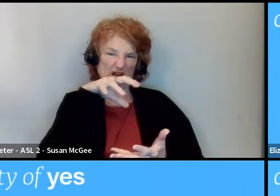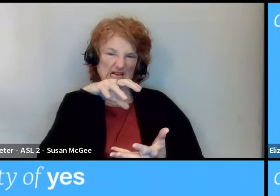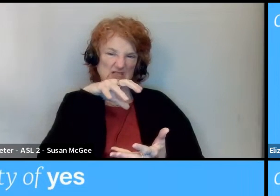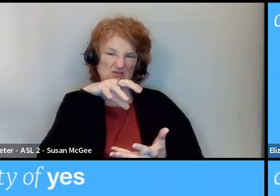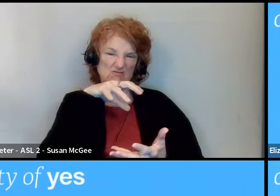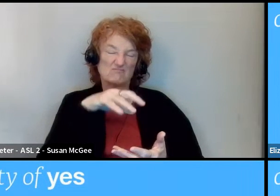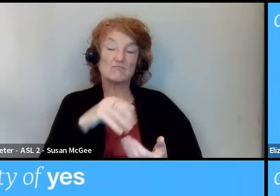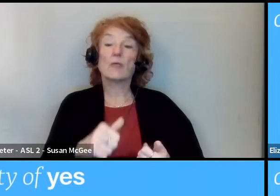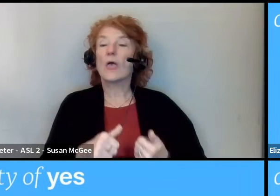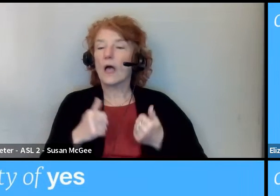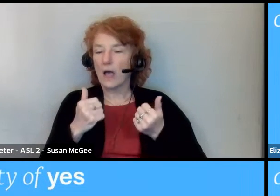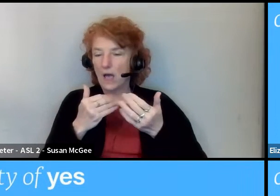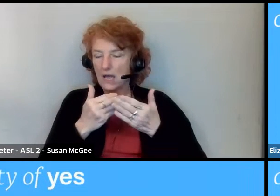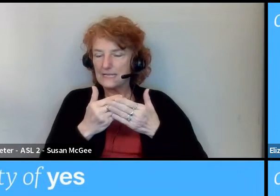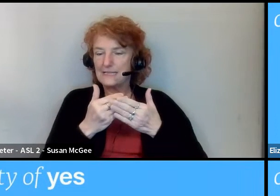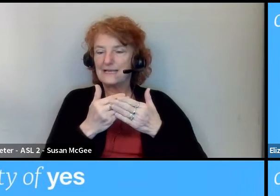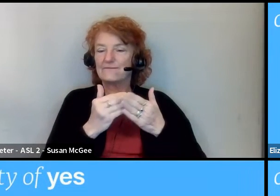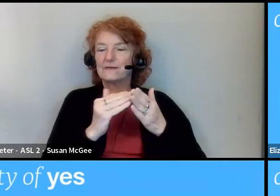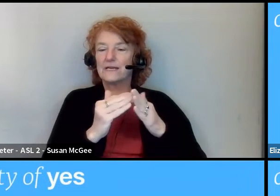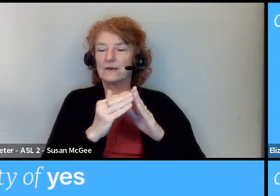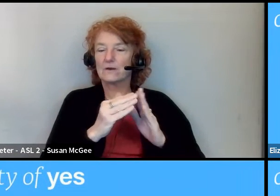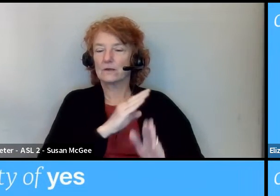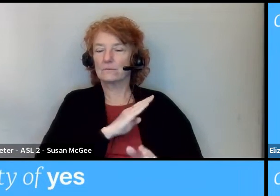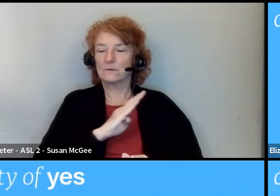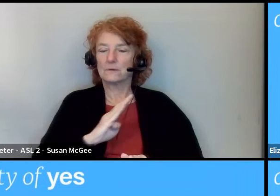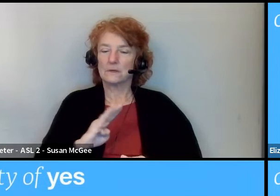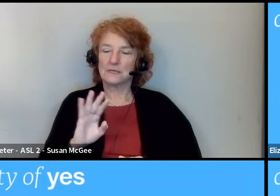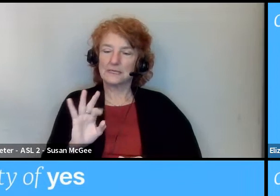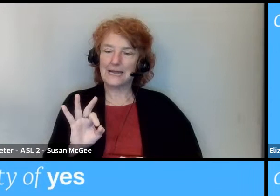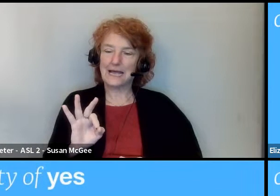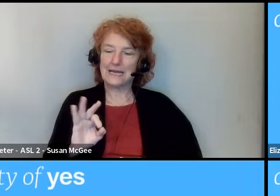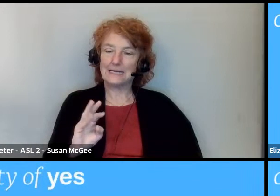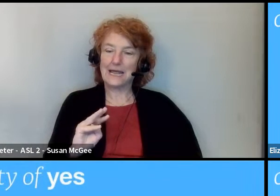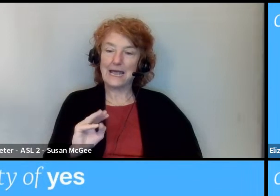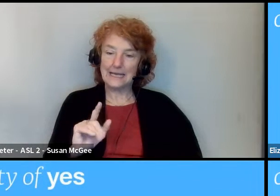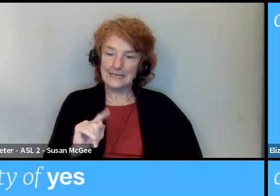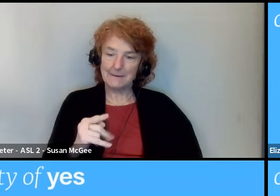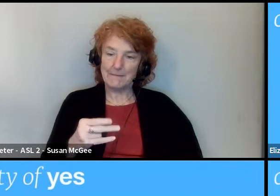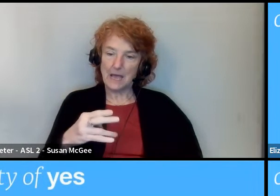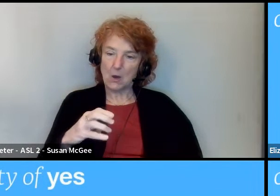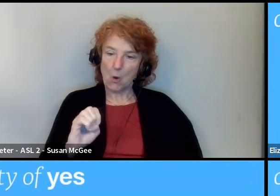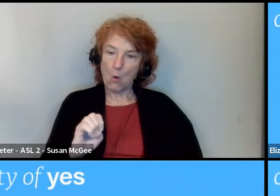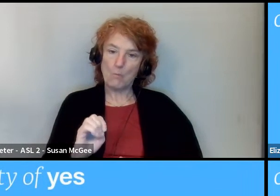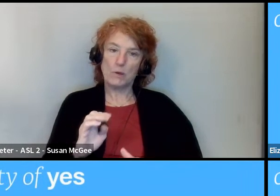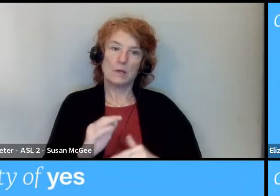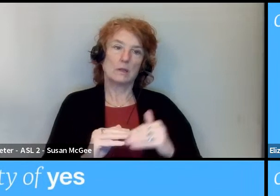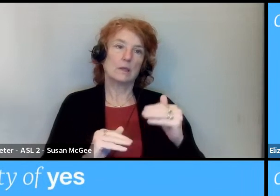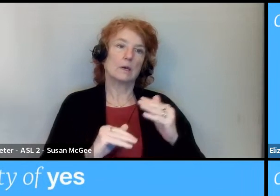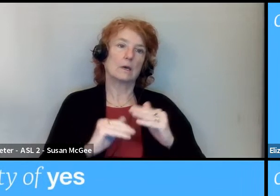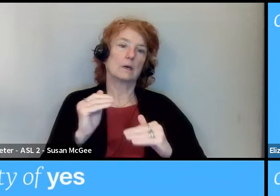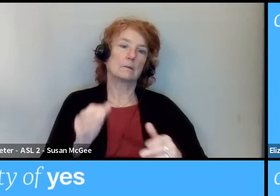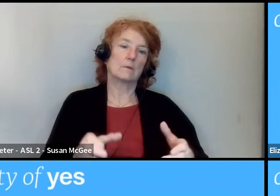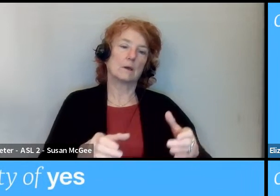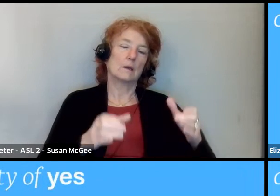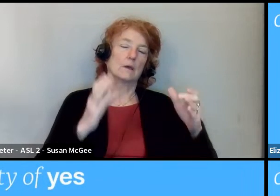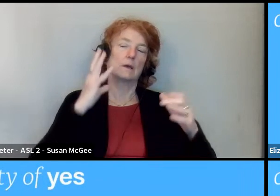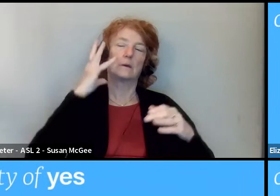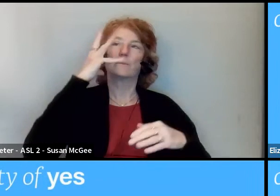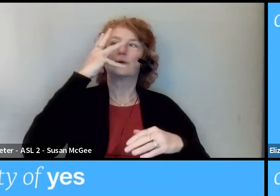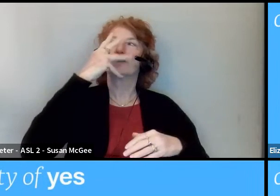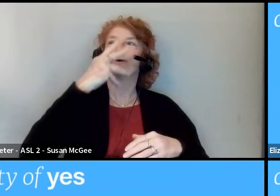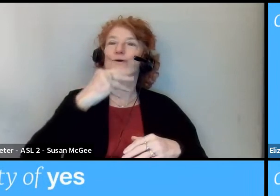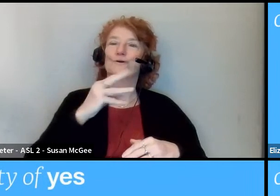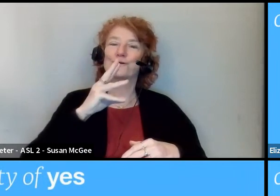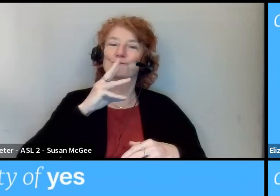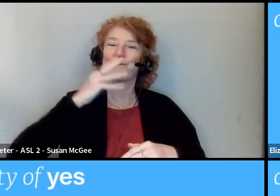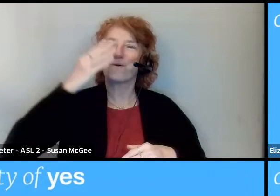Board 9, and in Mount Hope, they build a number of high-rise buildings, beautiful waterfront, and they're